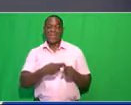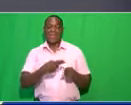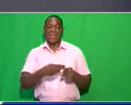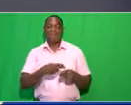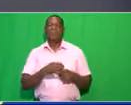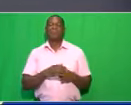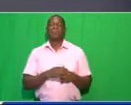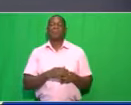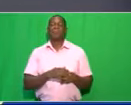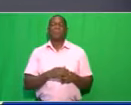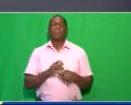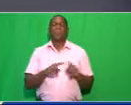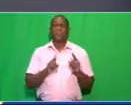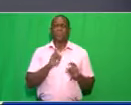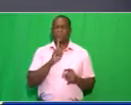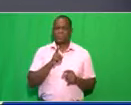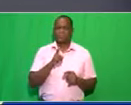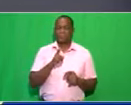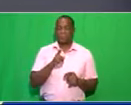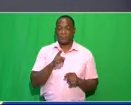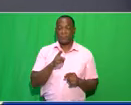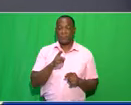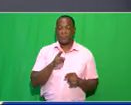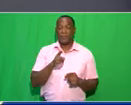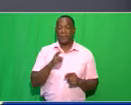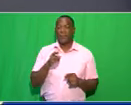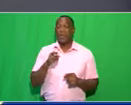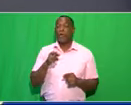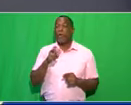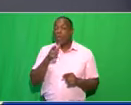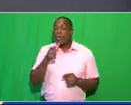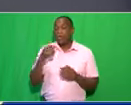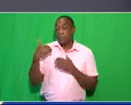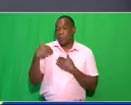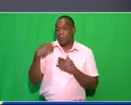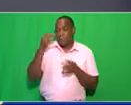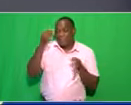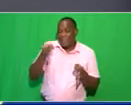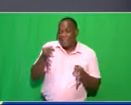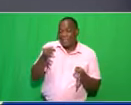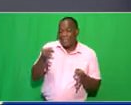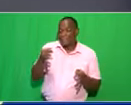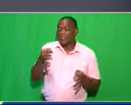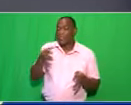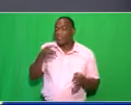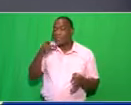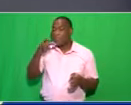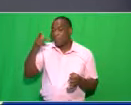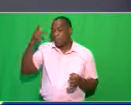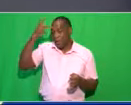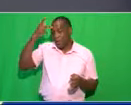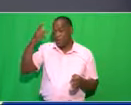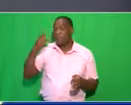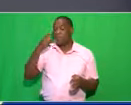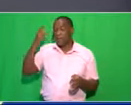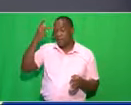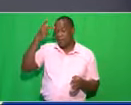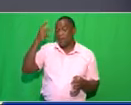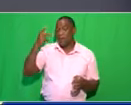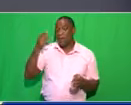that decision in terms of what schools they do put. And as we'd have seen, in some schools, we are seeing parents